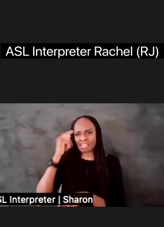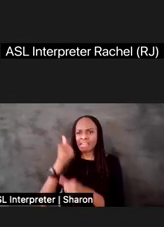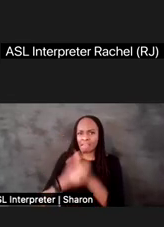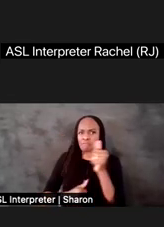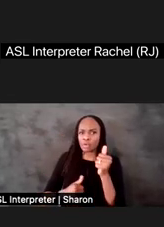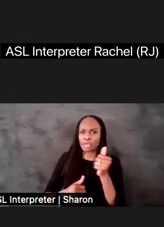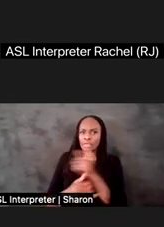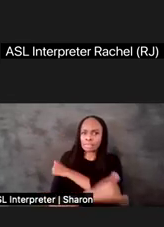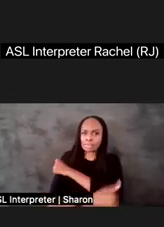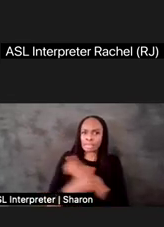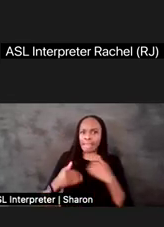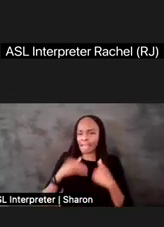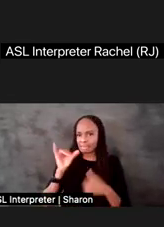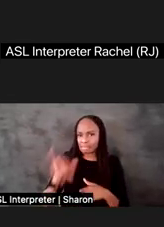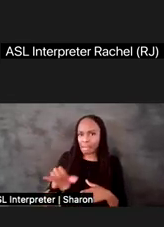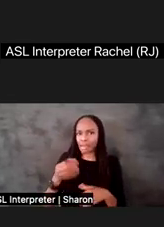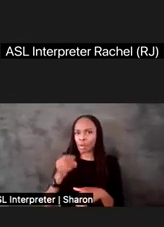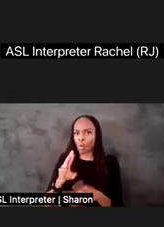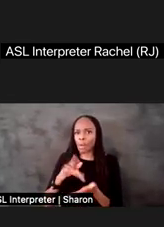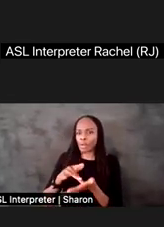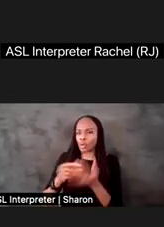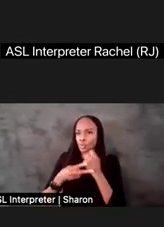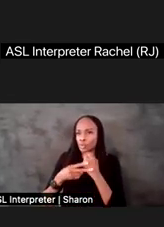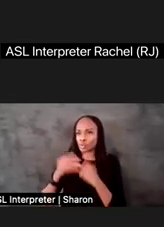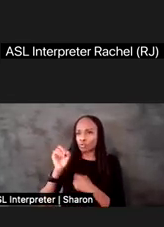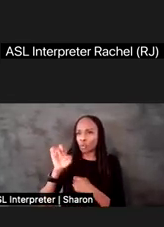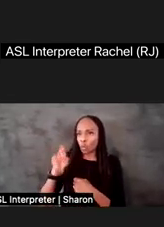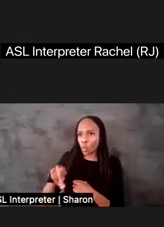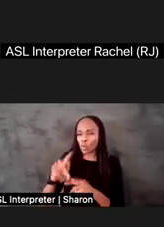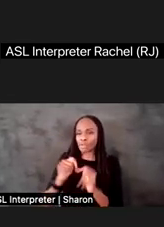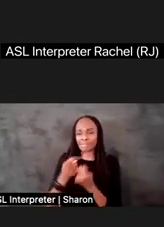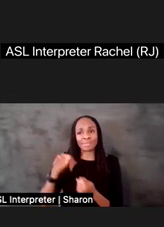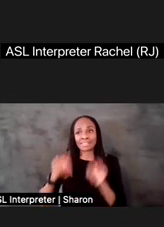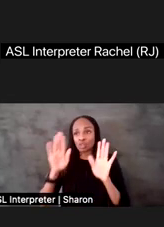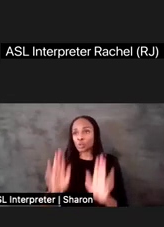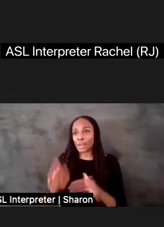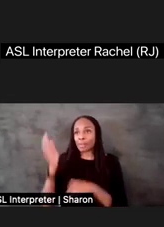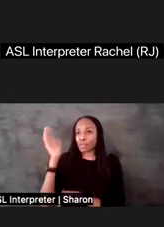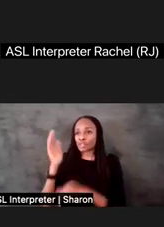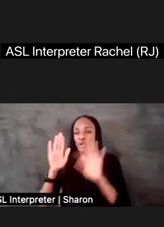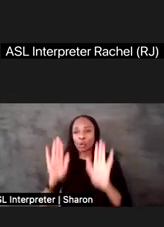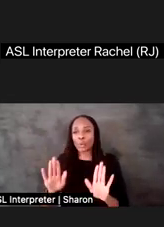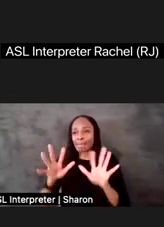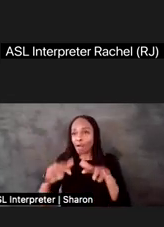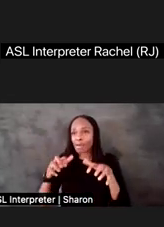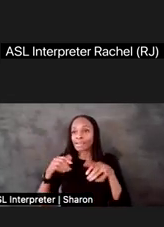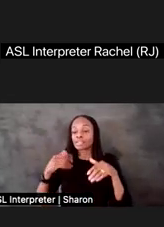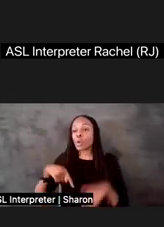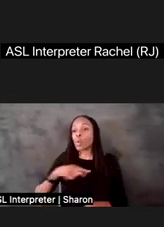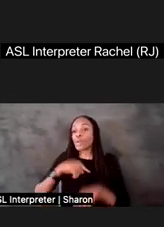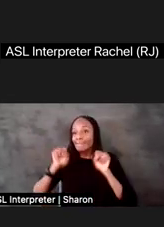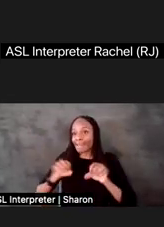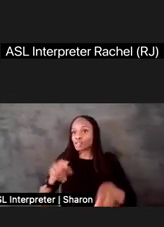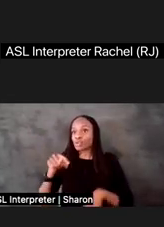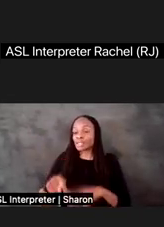Reserve Corps teams. This is a great presentation, great audience for this. We can do this, as Mark mentioned,